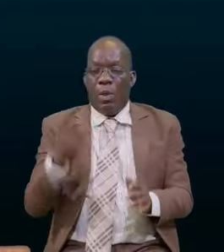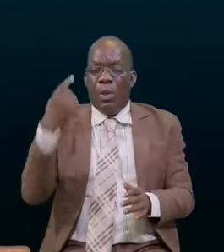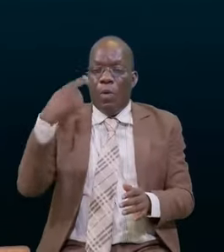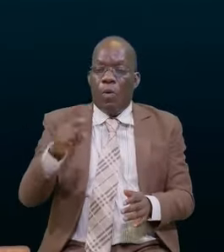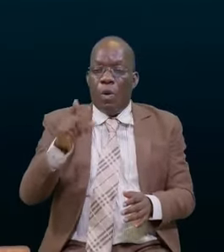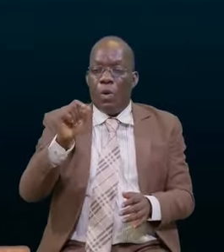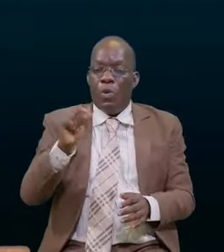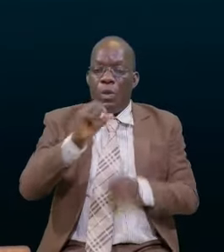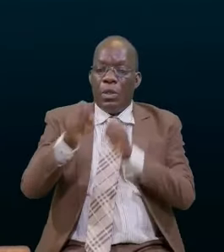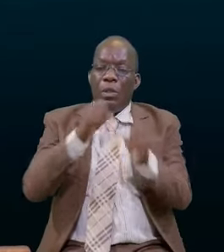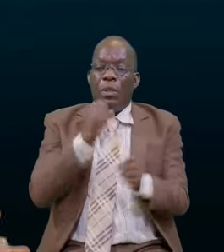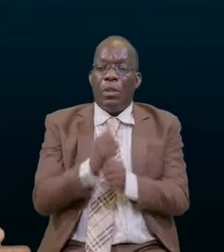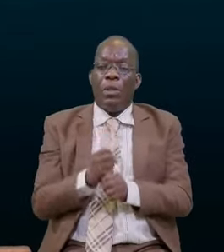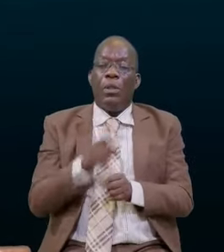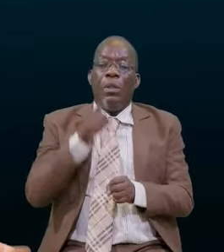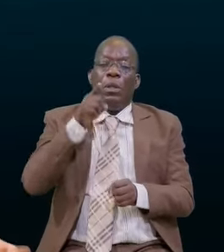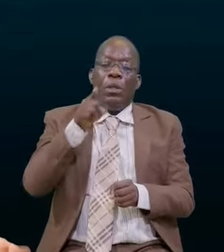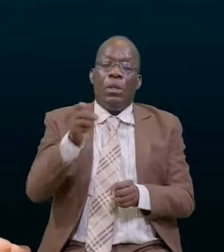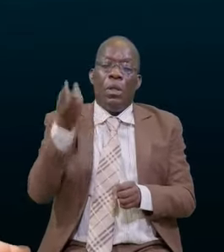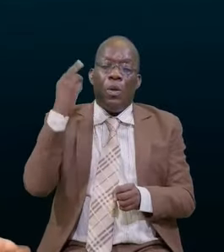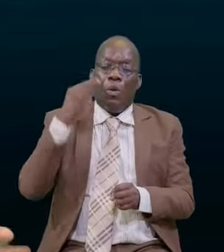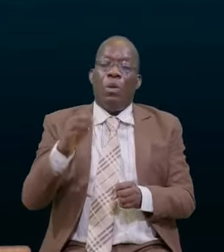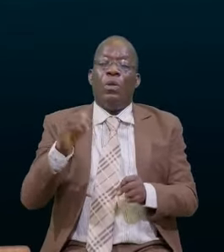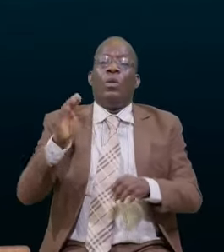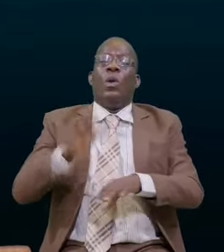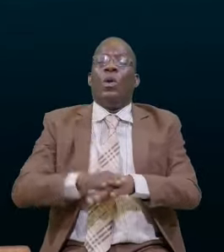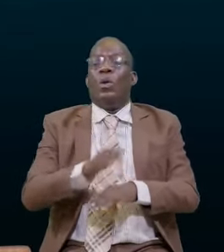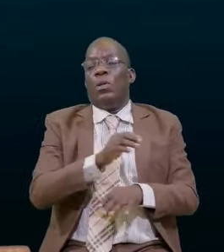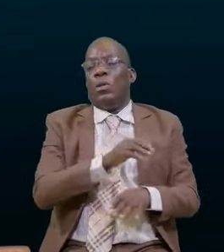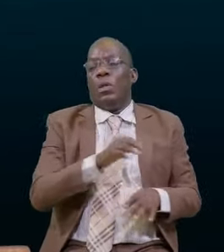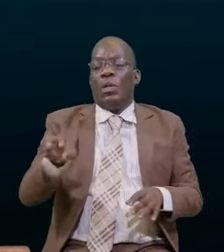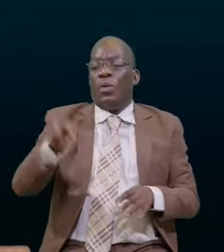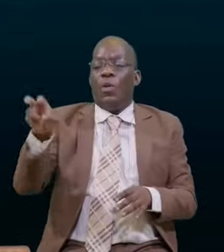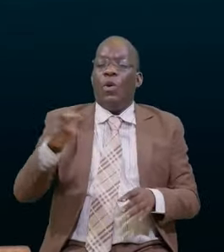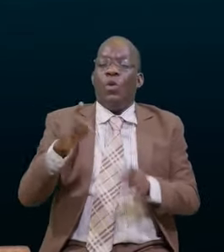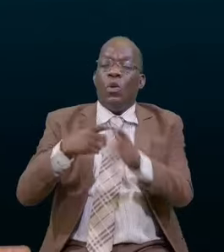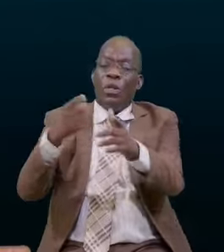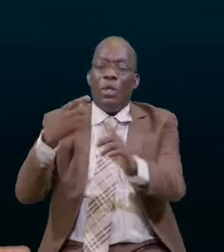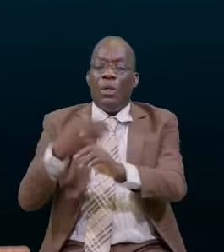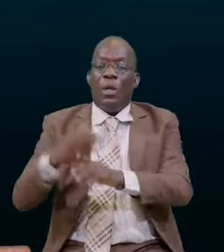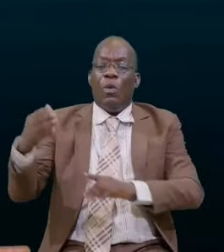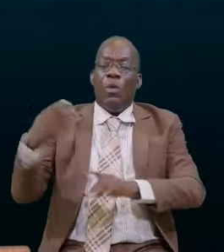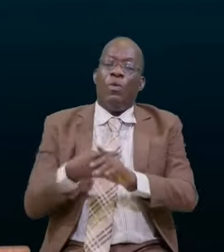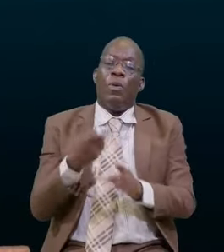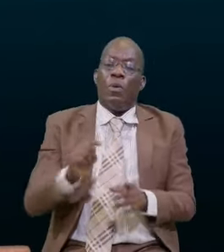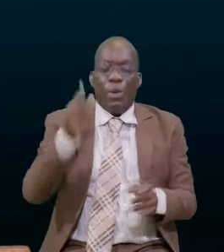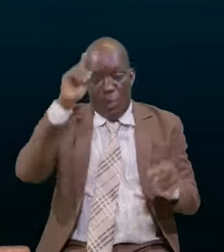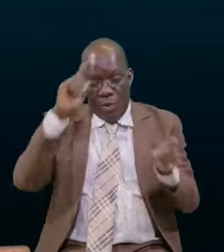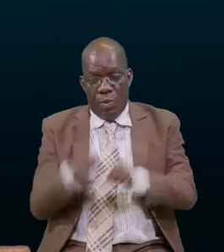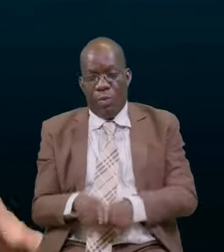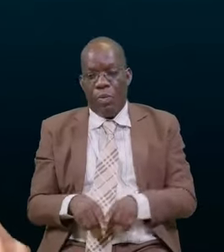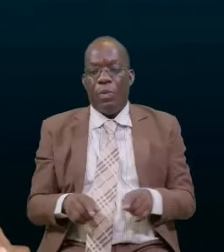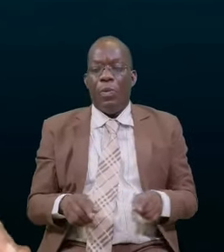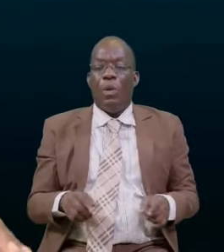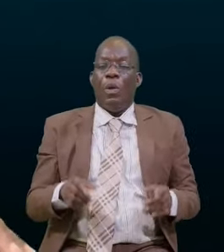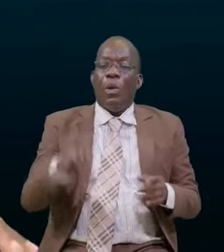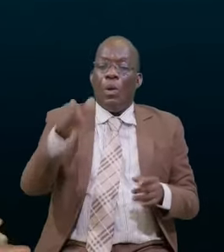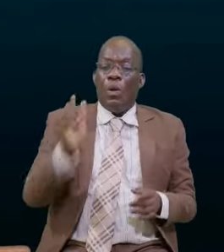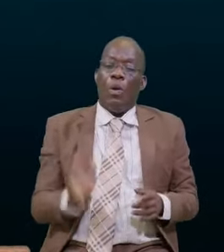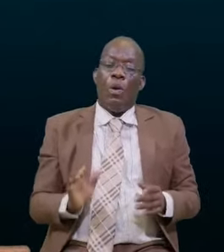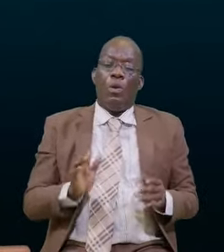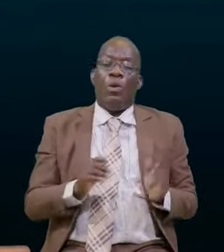in the foreign land he suffered for those 20 years and though God really had mercy upon but you know he